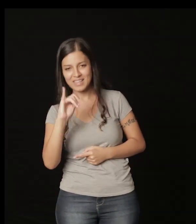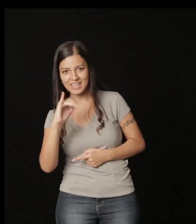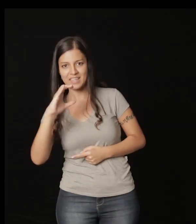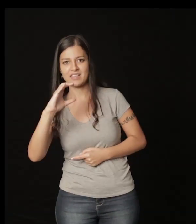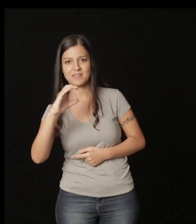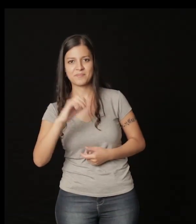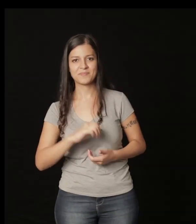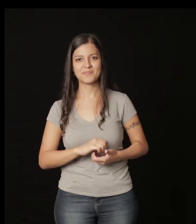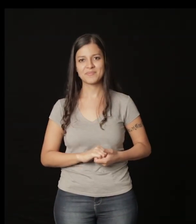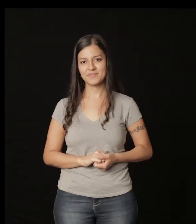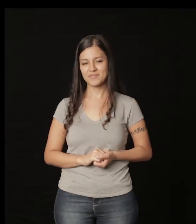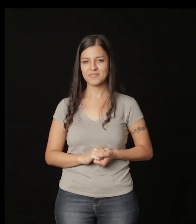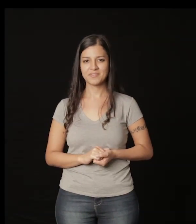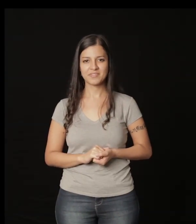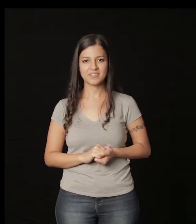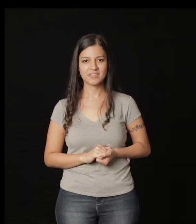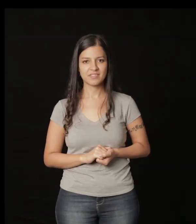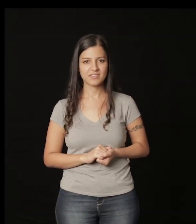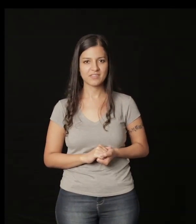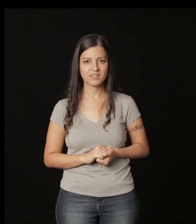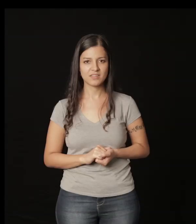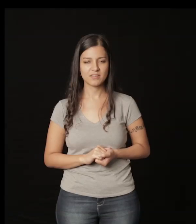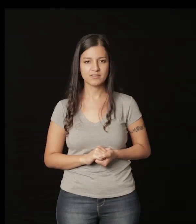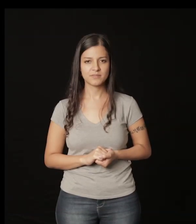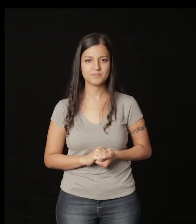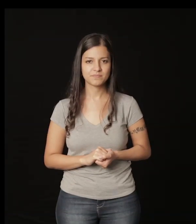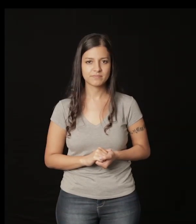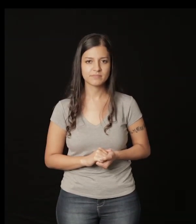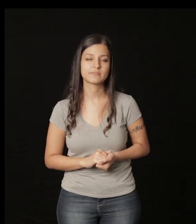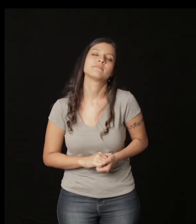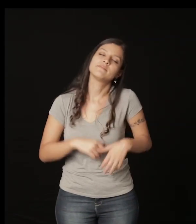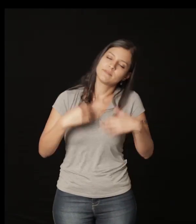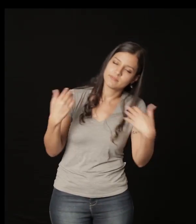is like National Geographic wet dream.